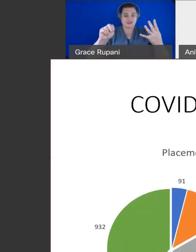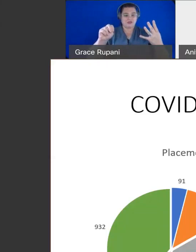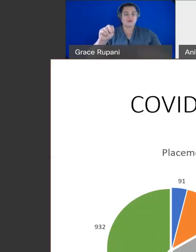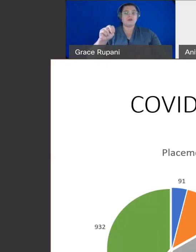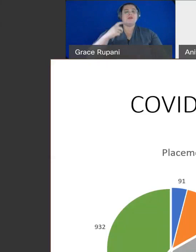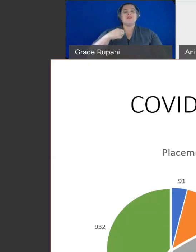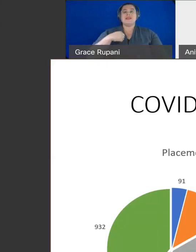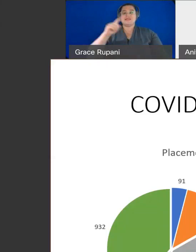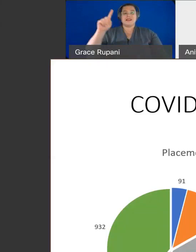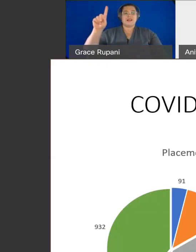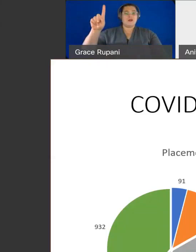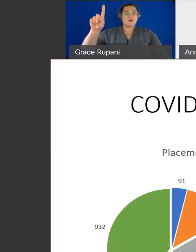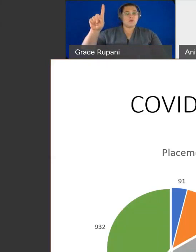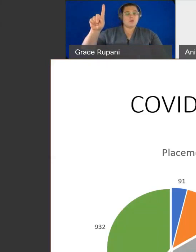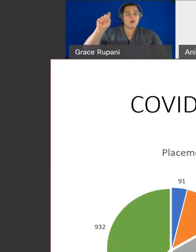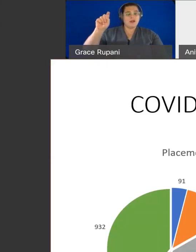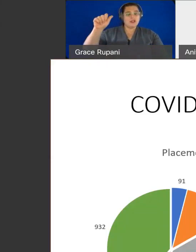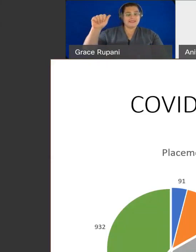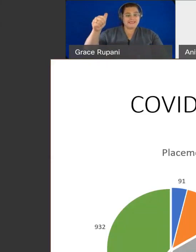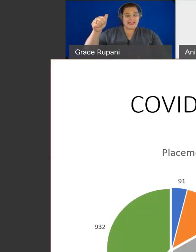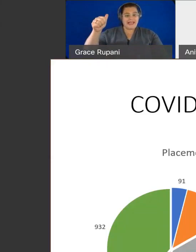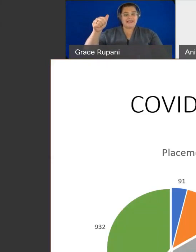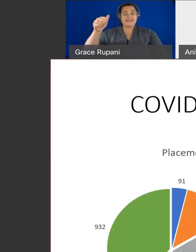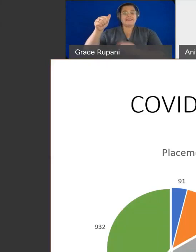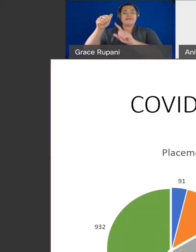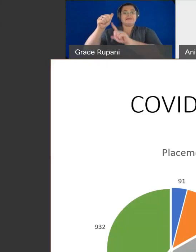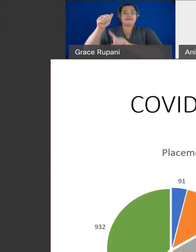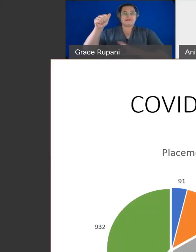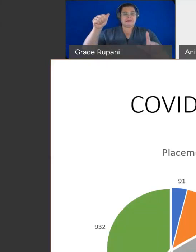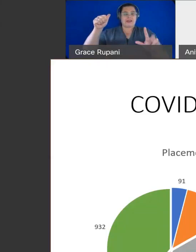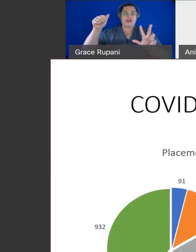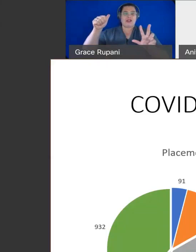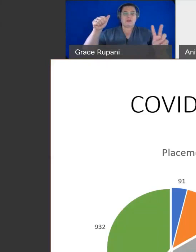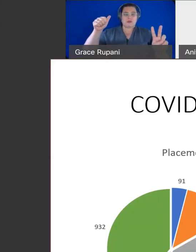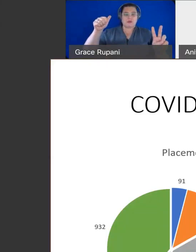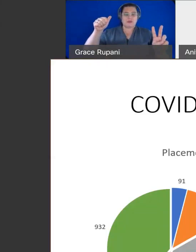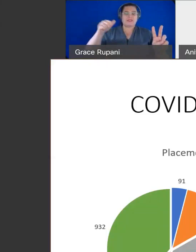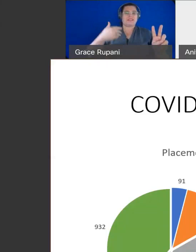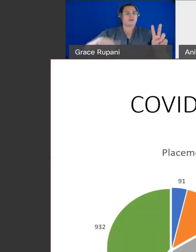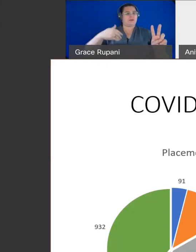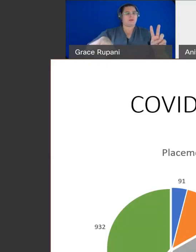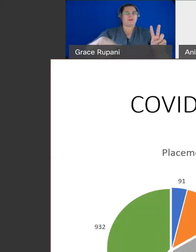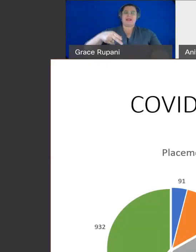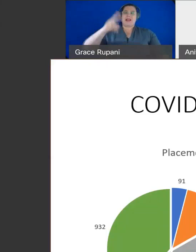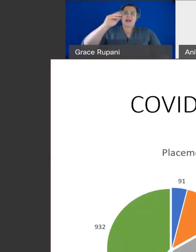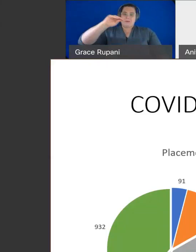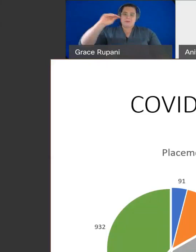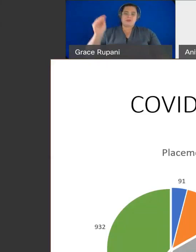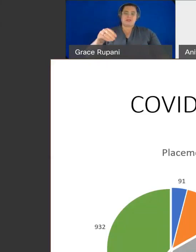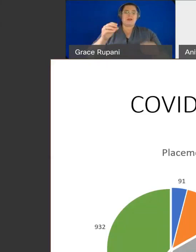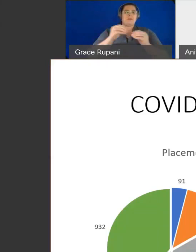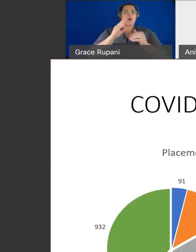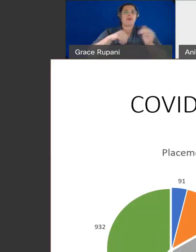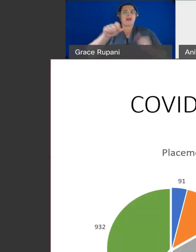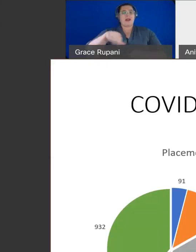that big, you can see it still is a larger representation. It's a higher percentage than many of the other placement types. And